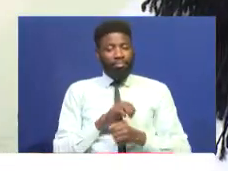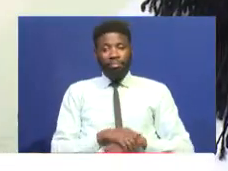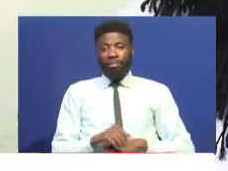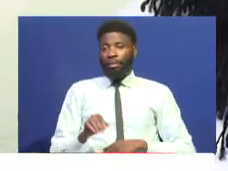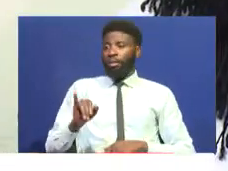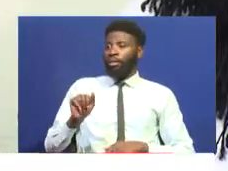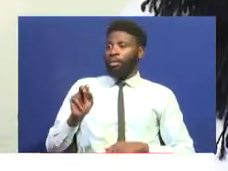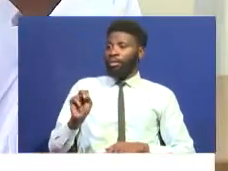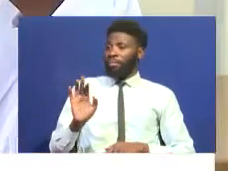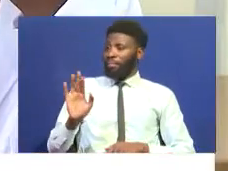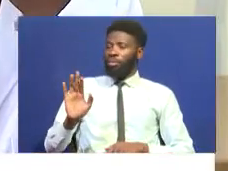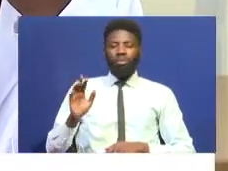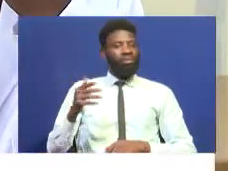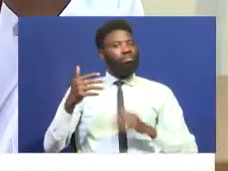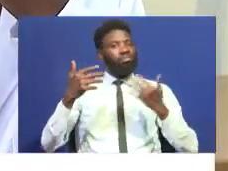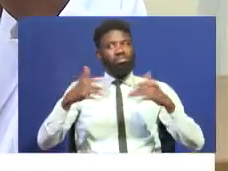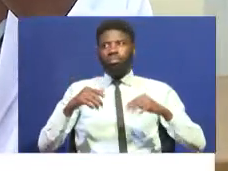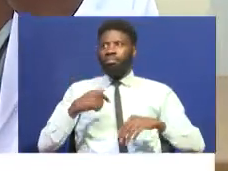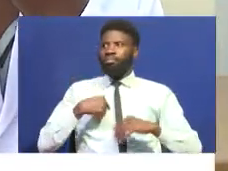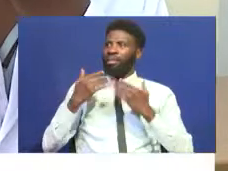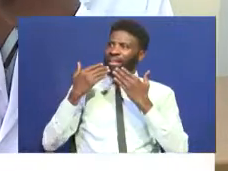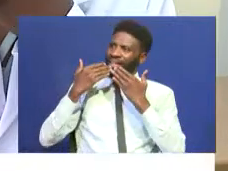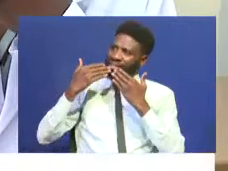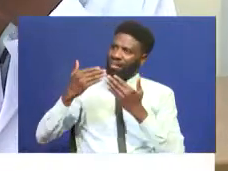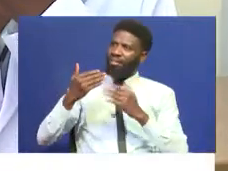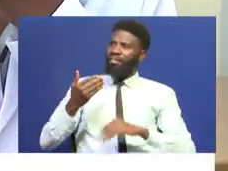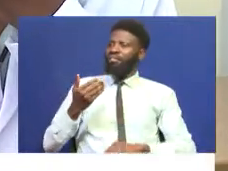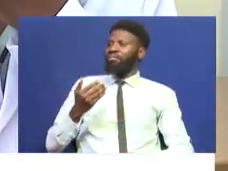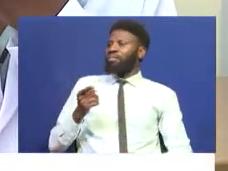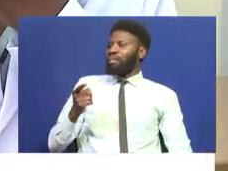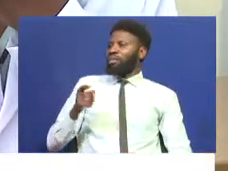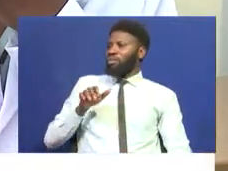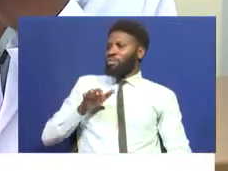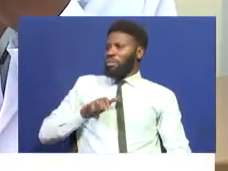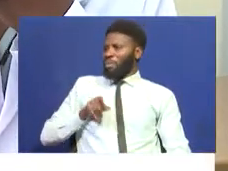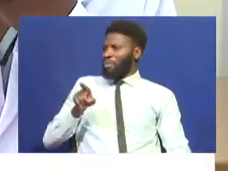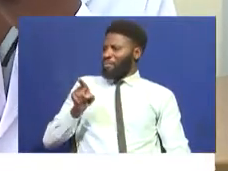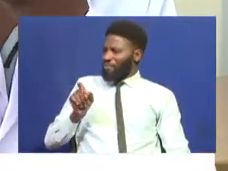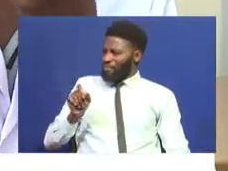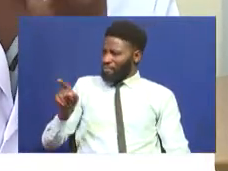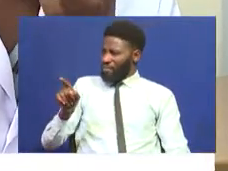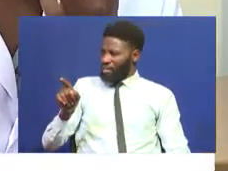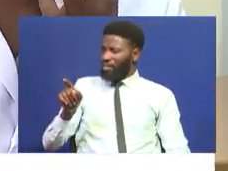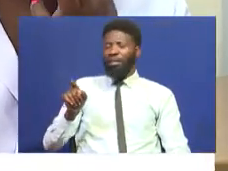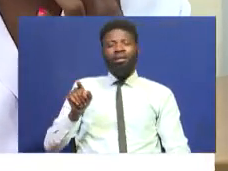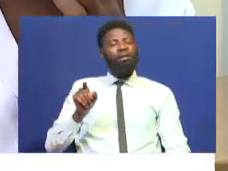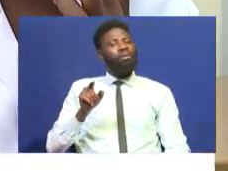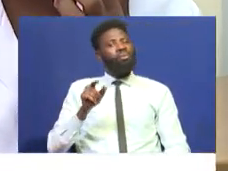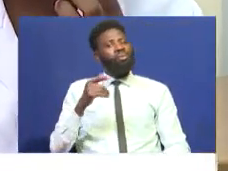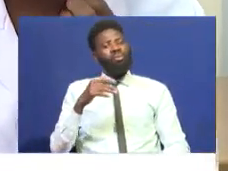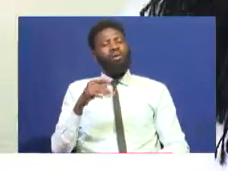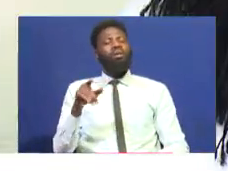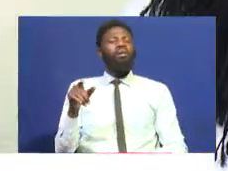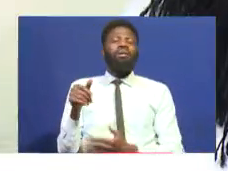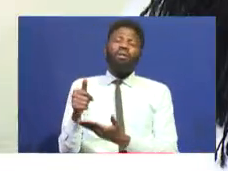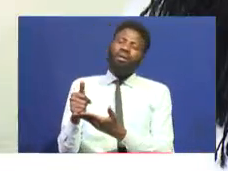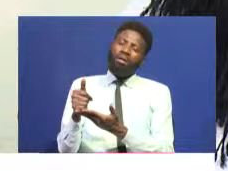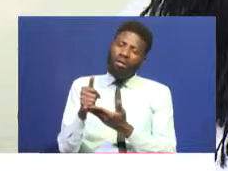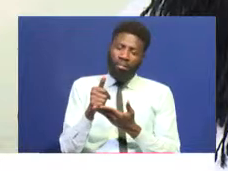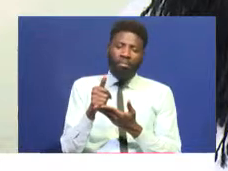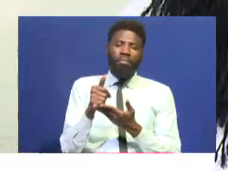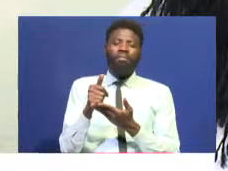now, I can't thank the young lady on my far left for having, out of her own free